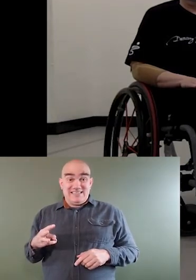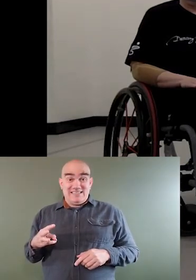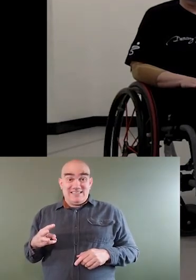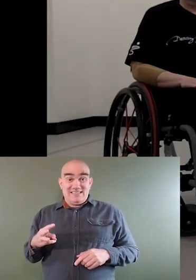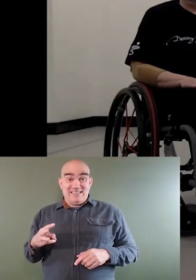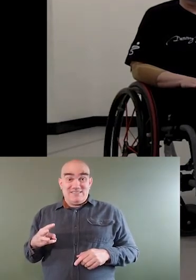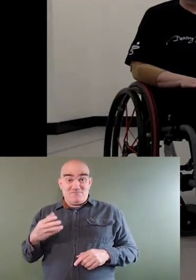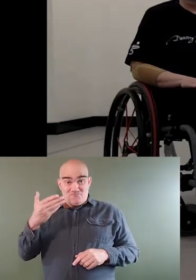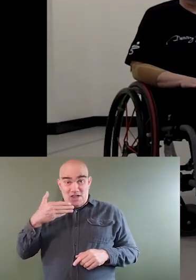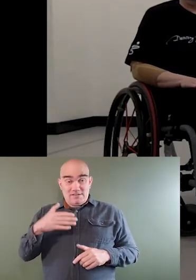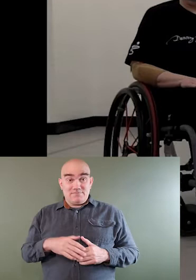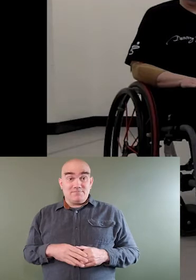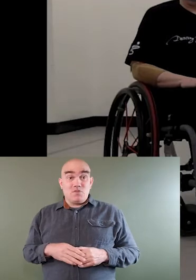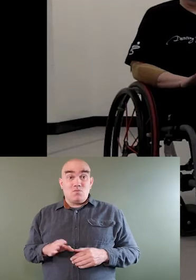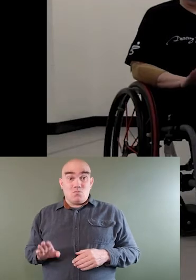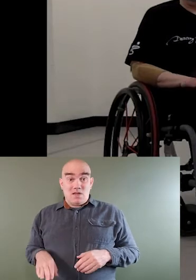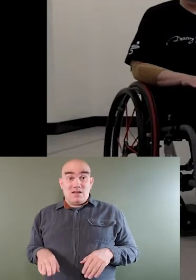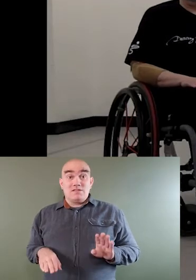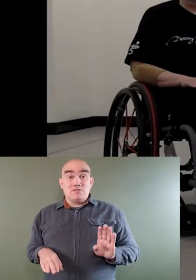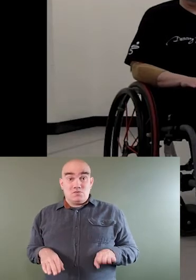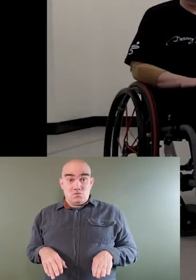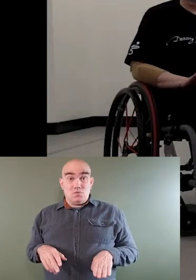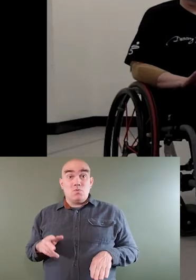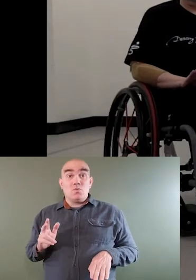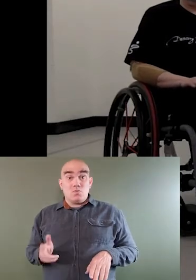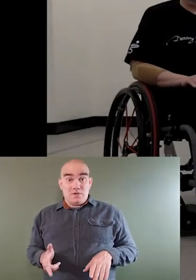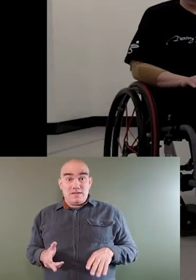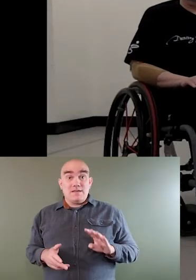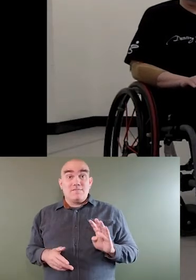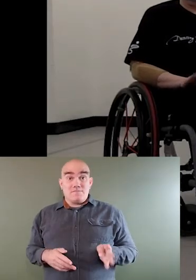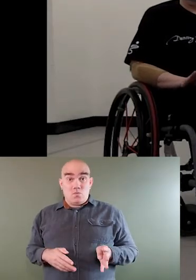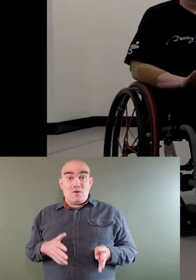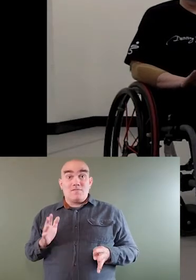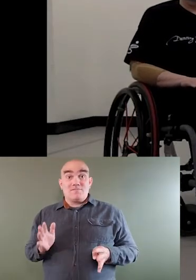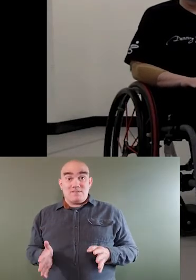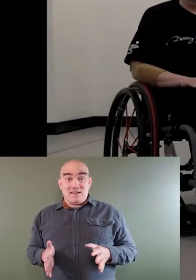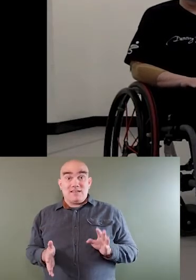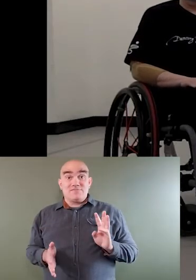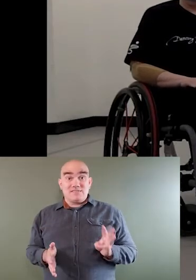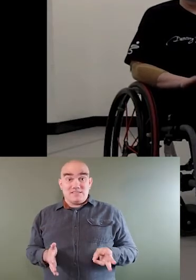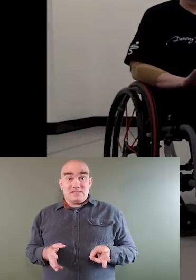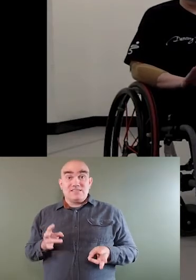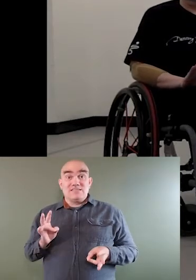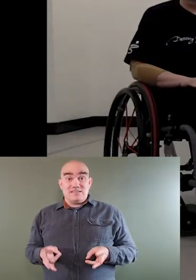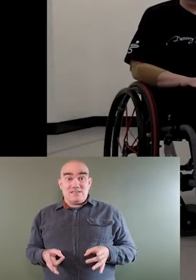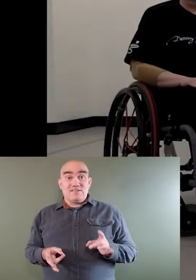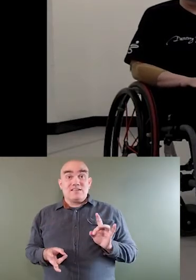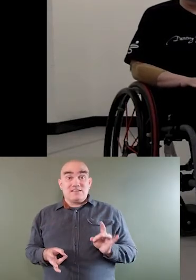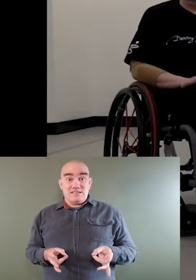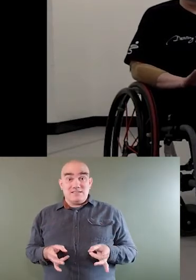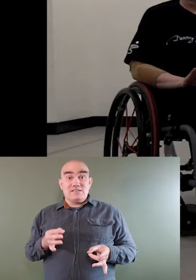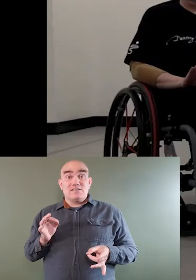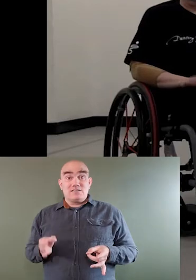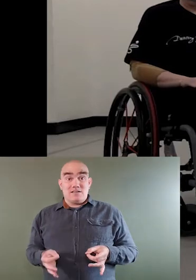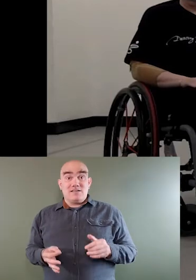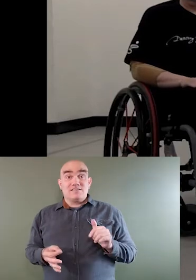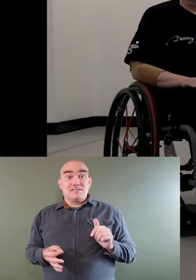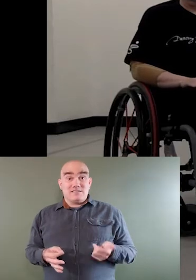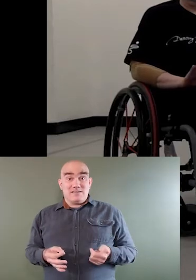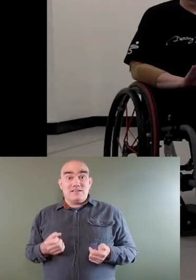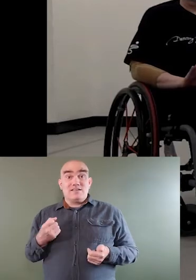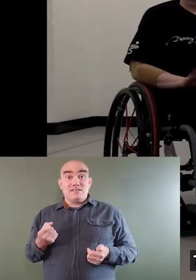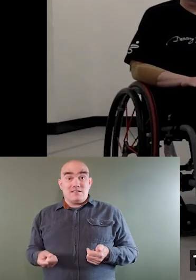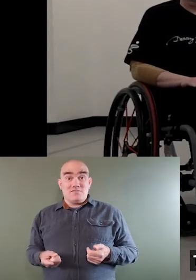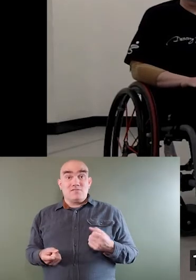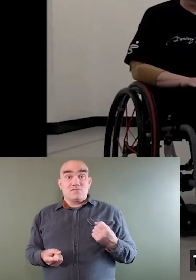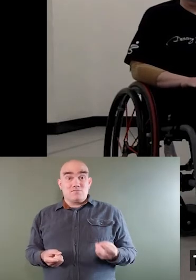6, 7, start right. 1, 2, 3, 4, 5, 6, 7, 8, 9,